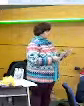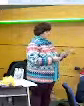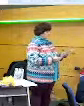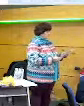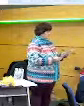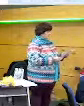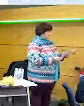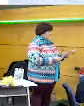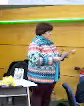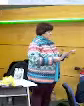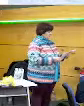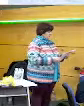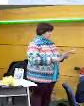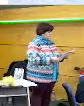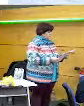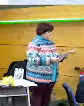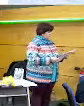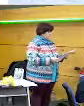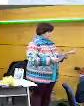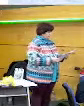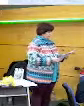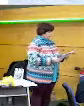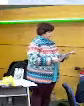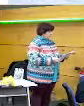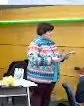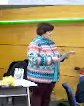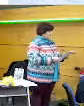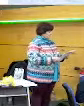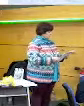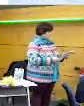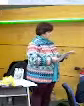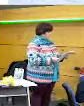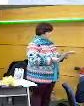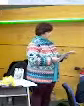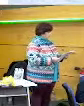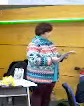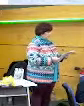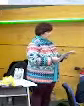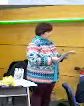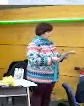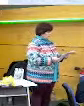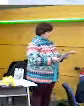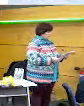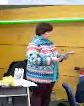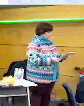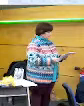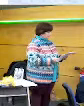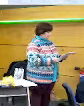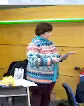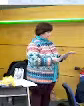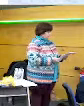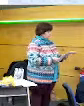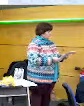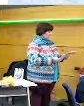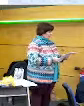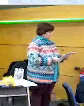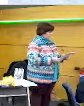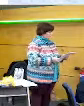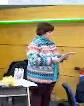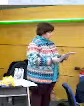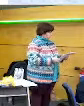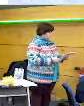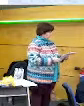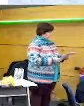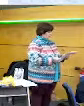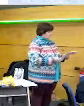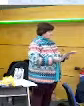the floor, for the night wouldn't stand. The benches were bored, and when the iron was banned, the tires